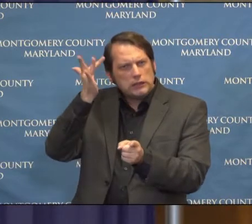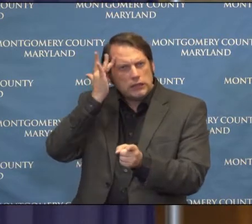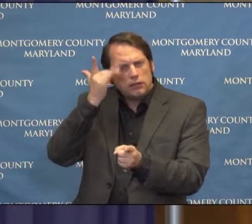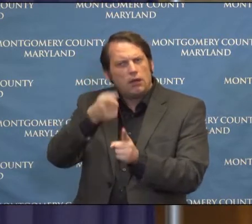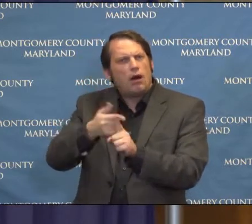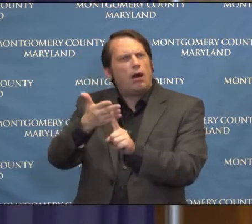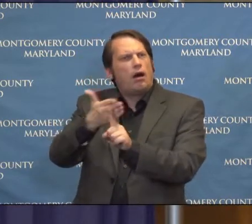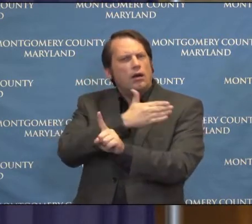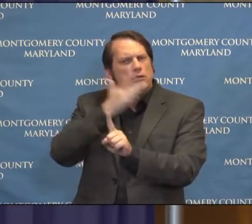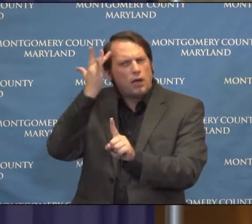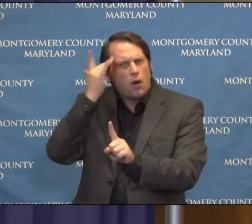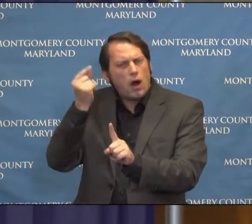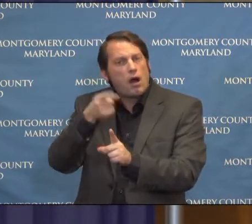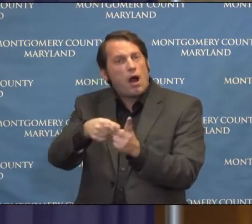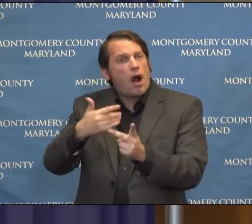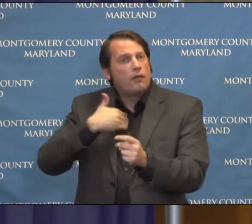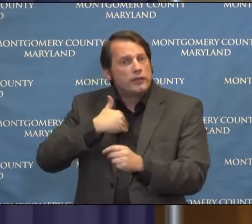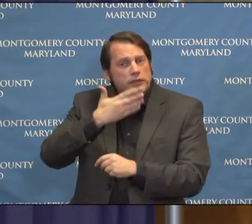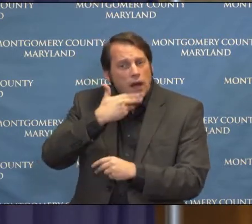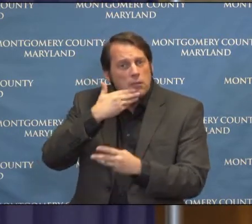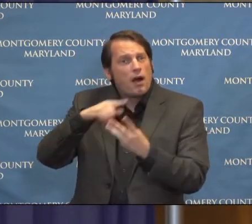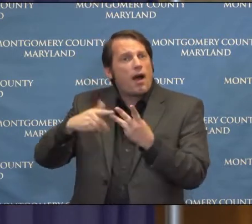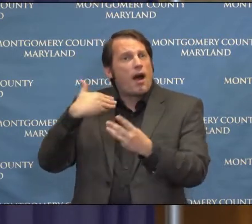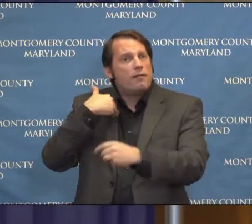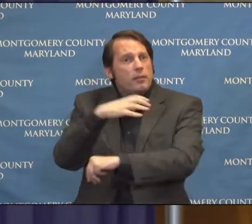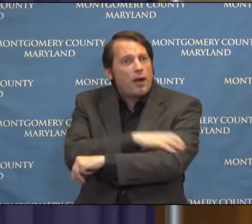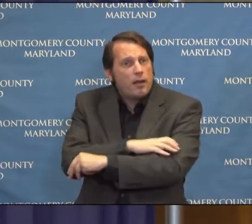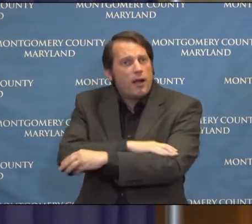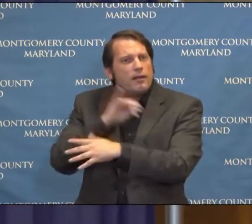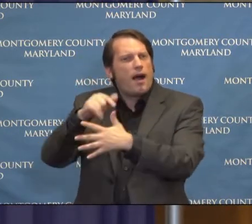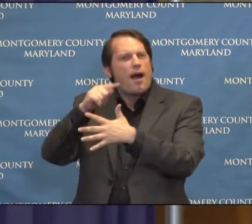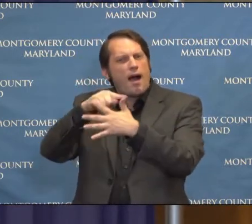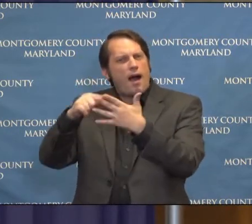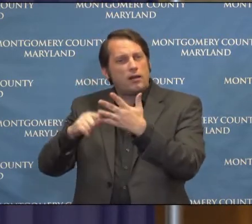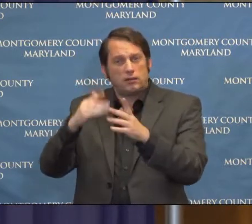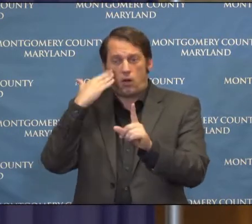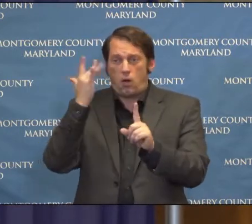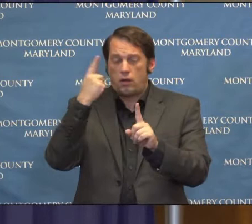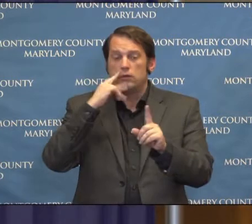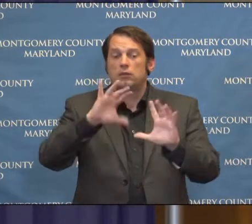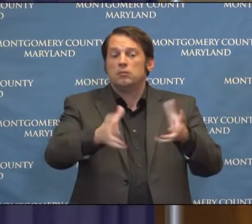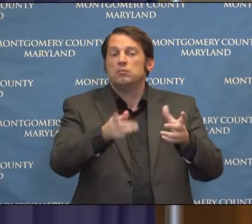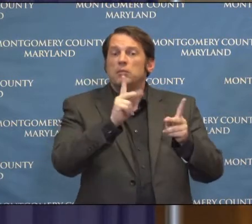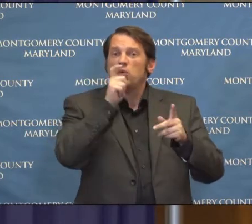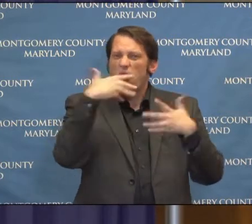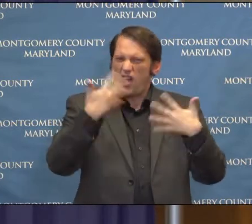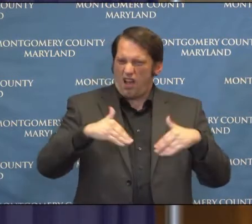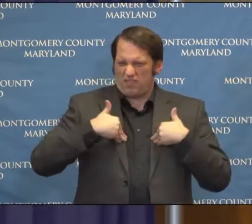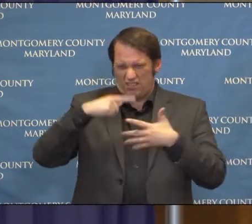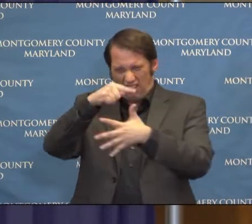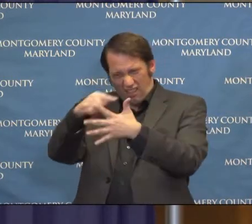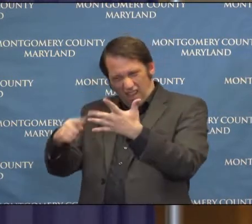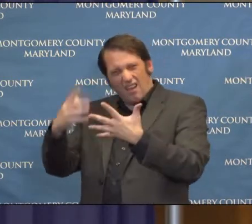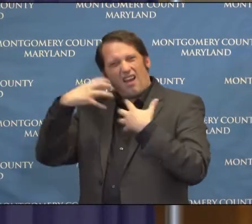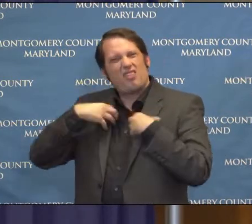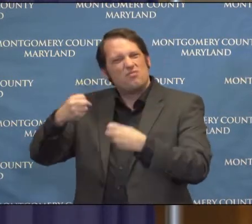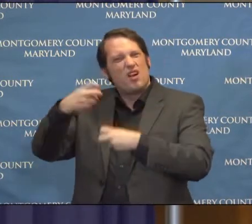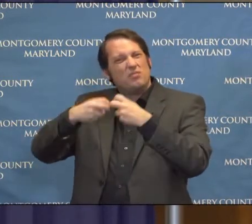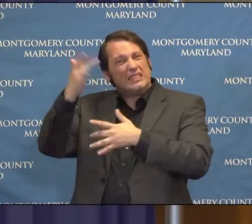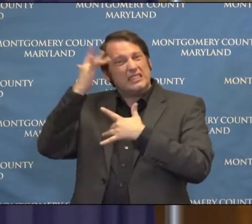having a more adverse outcome. The data has shown for decades that Black Americans and Latino Americans